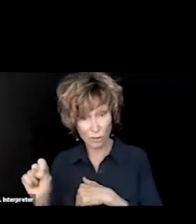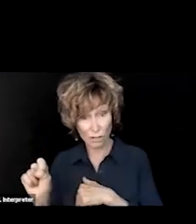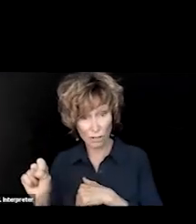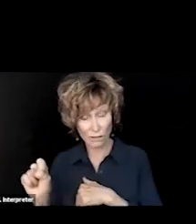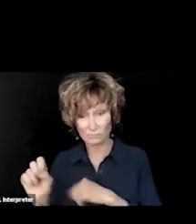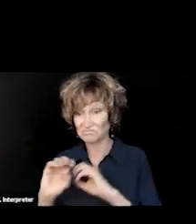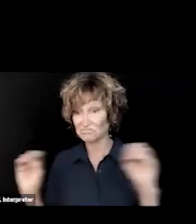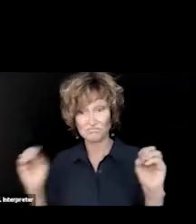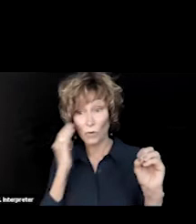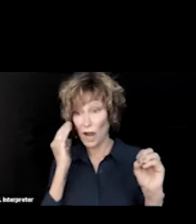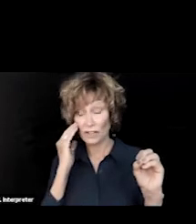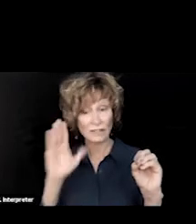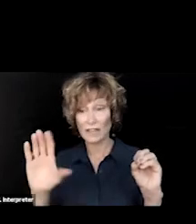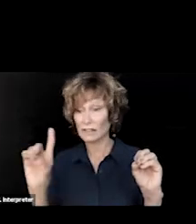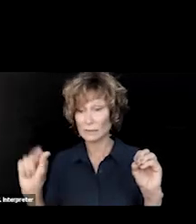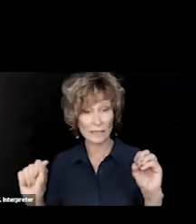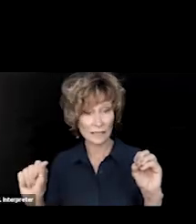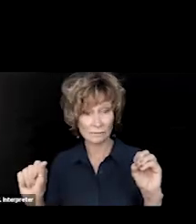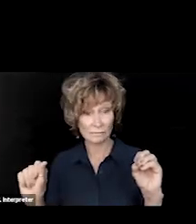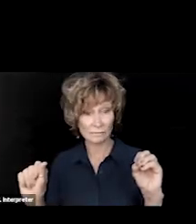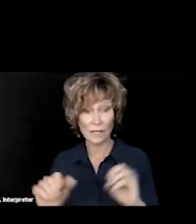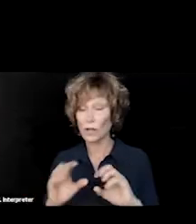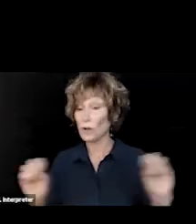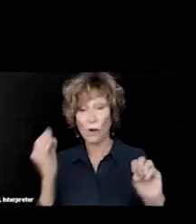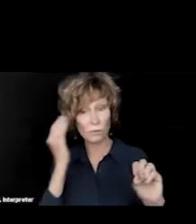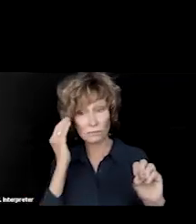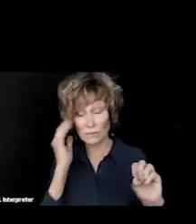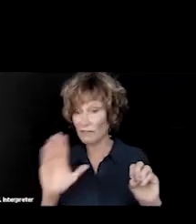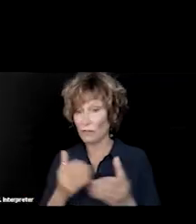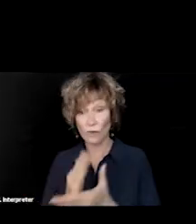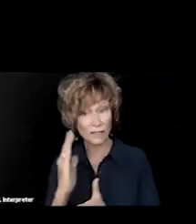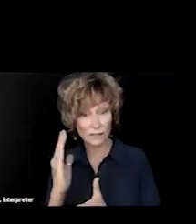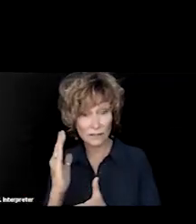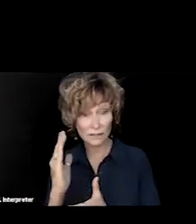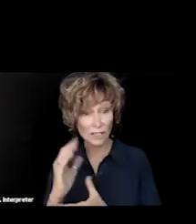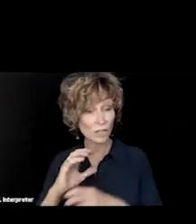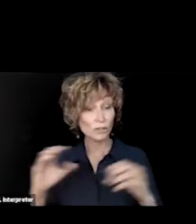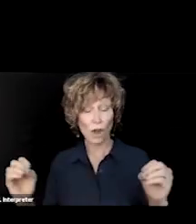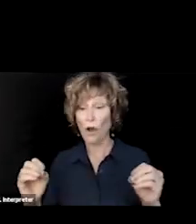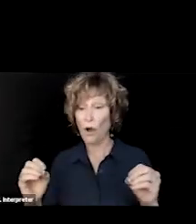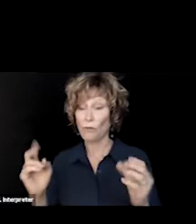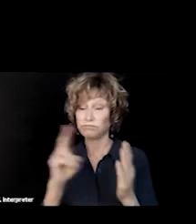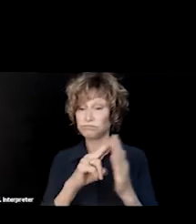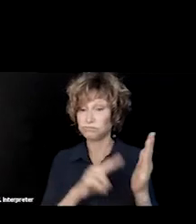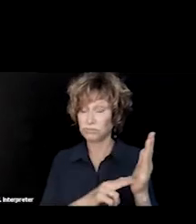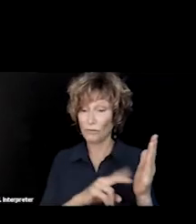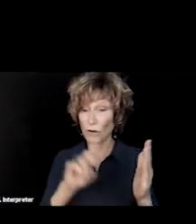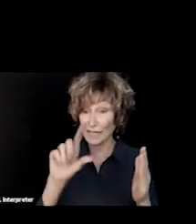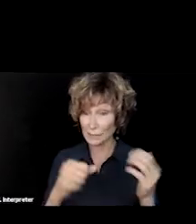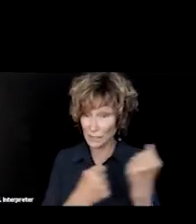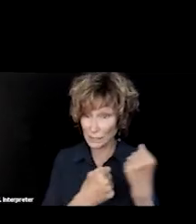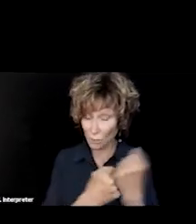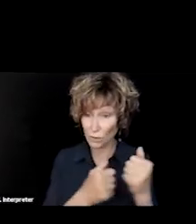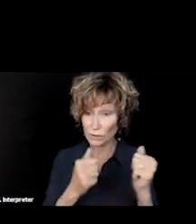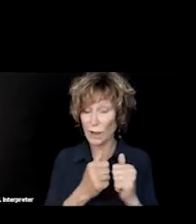school without awareness of their disability, without knowledge of civil rights, without registering for disability supports in higher